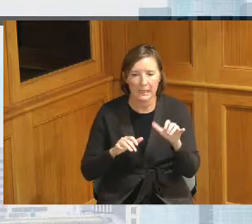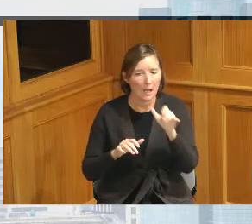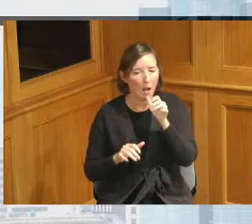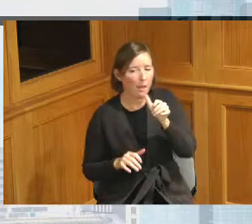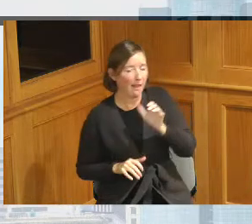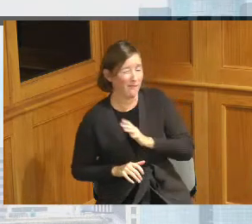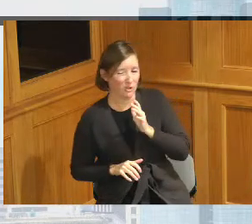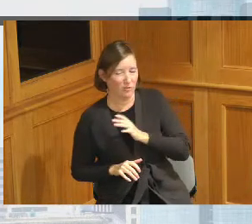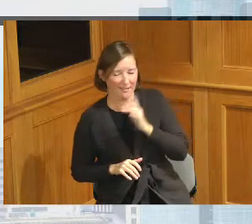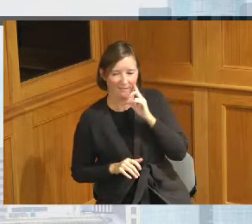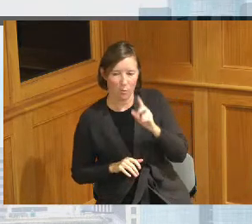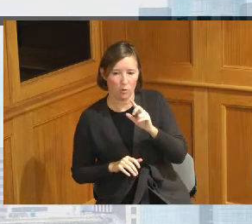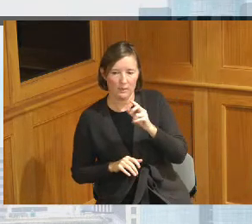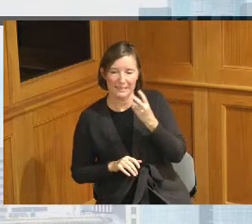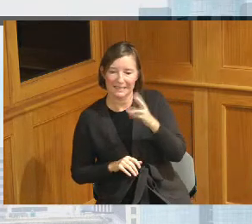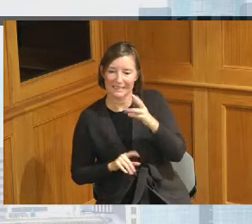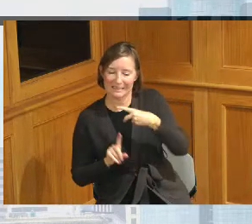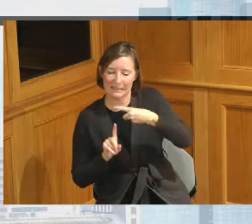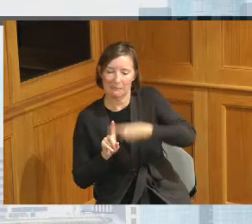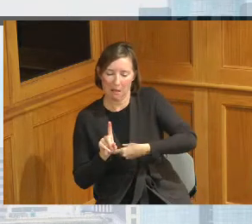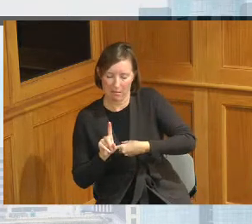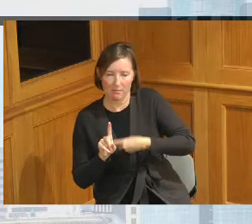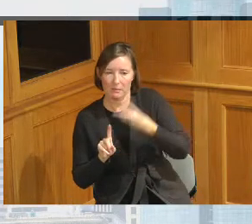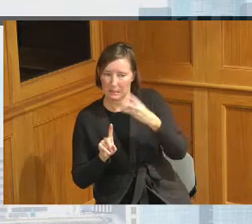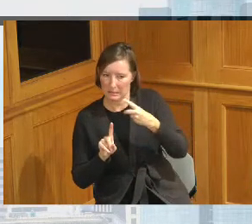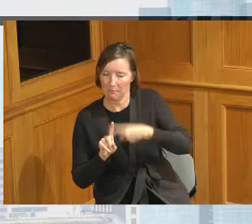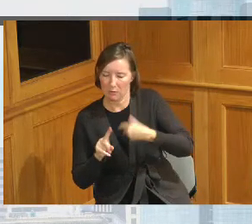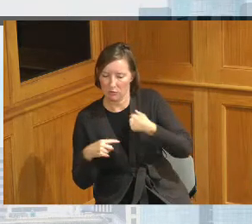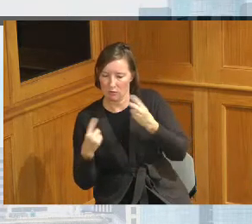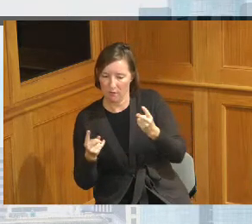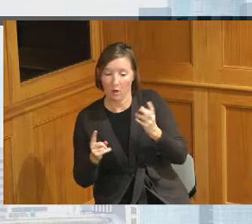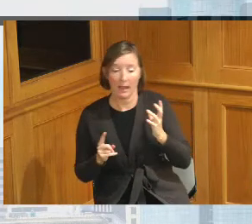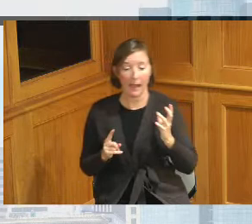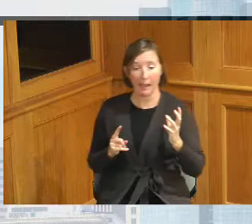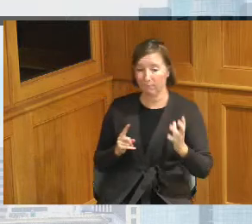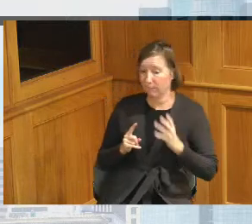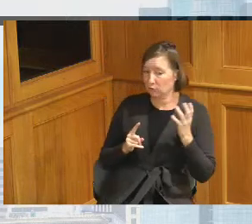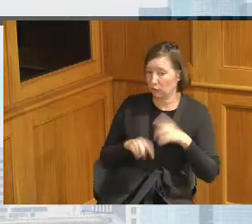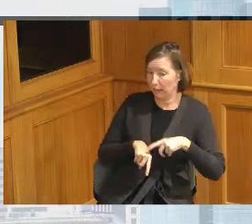unofficially for about 16 months. Officially,